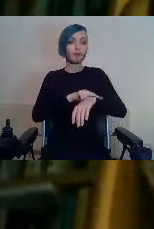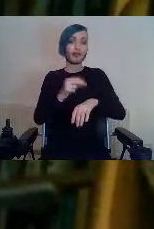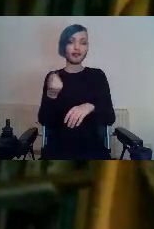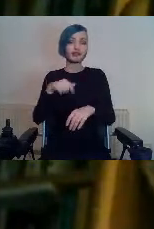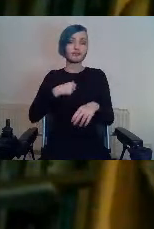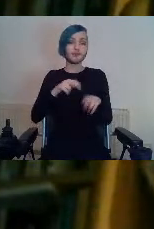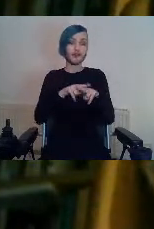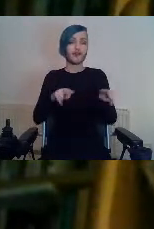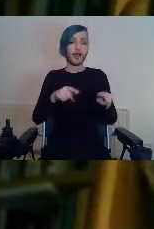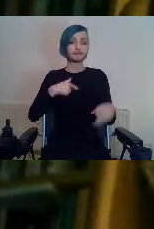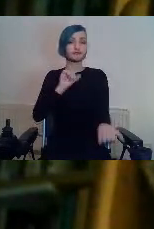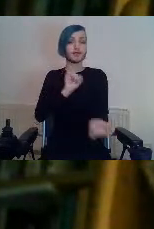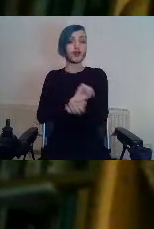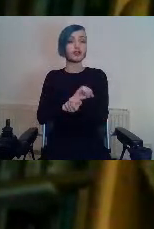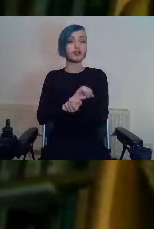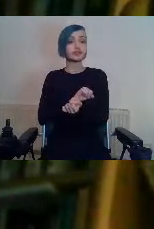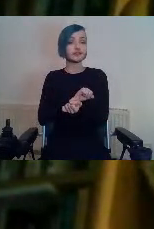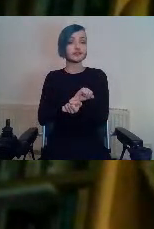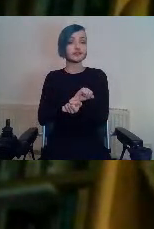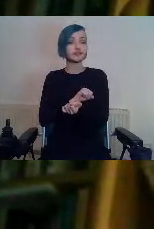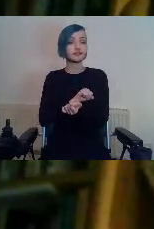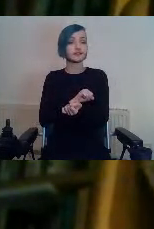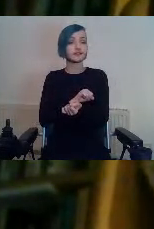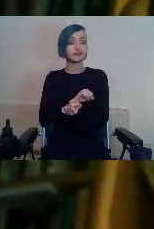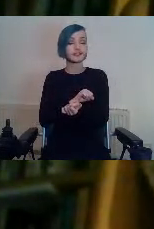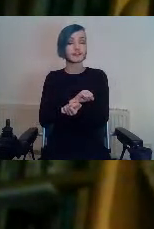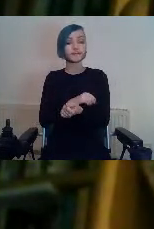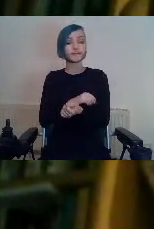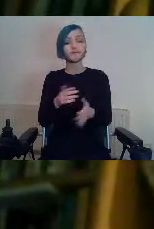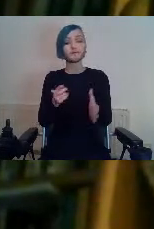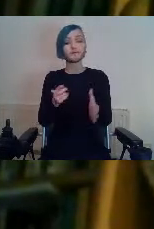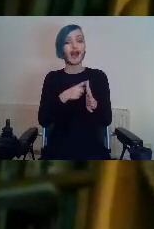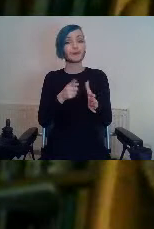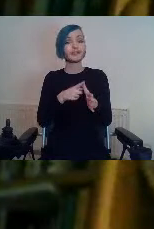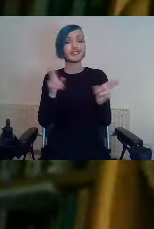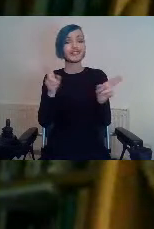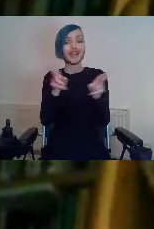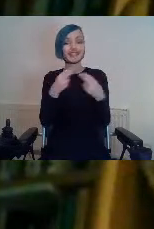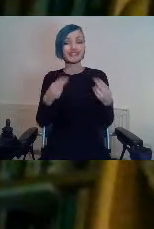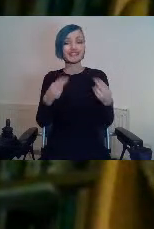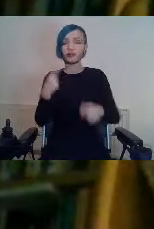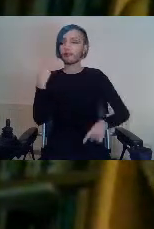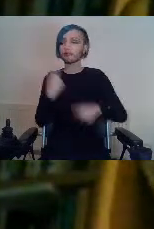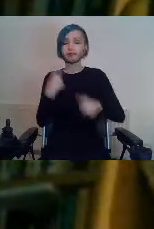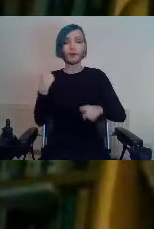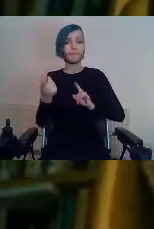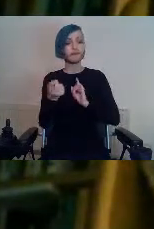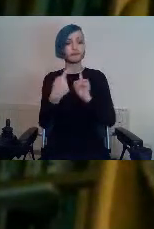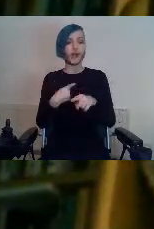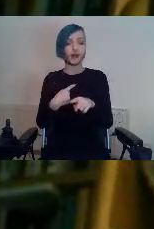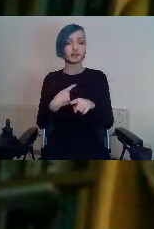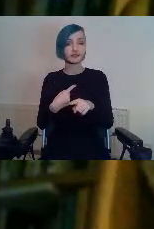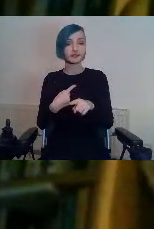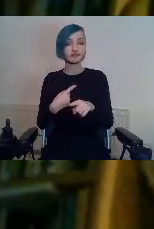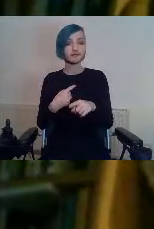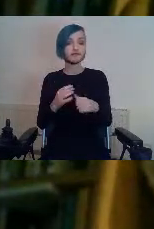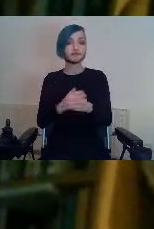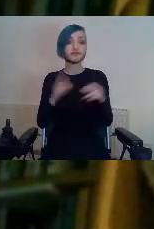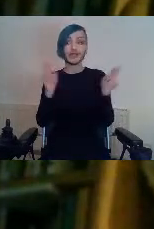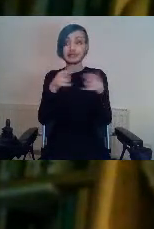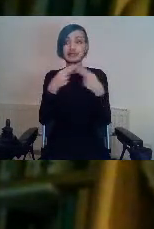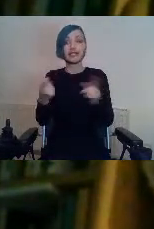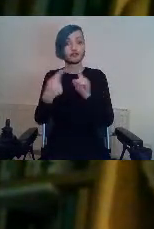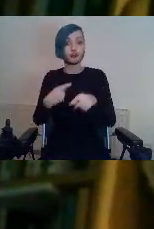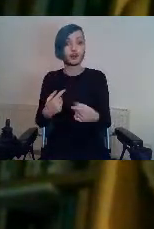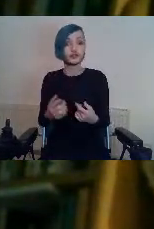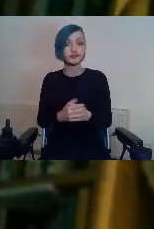arrested. And Amnesty International reacted very quickly internationally that what is going